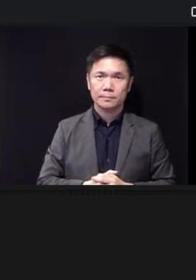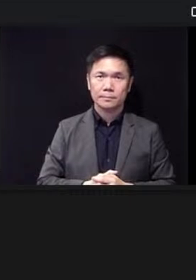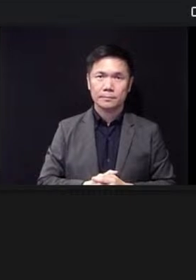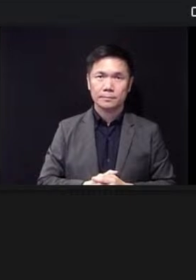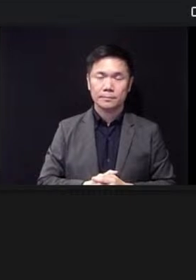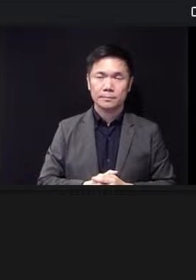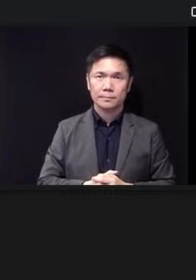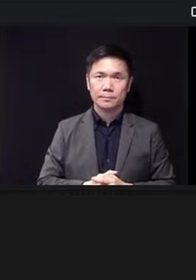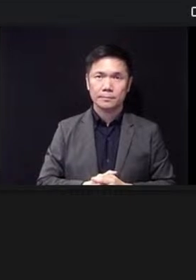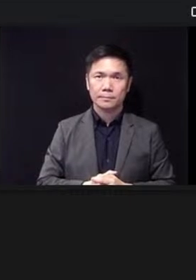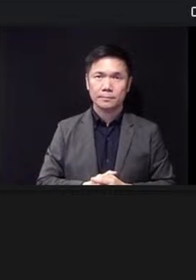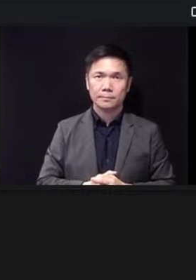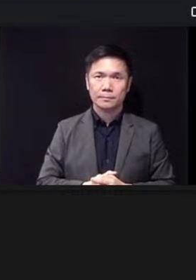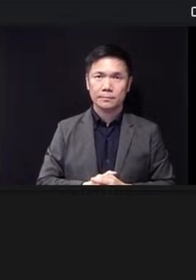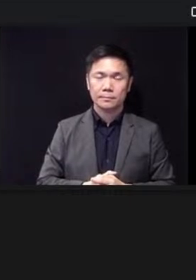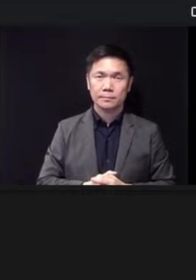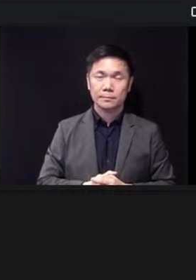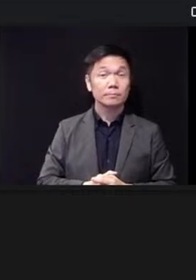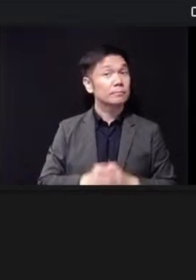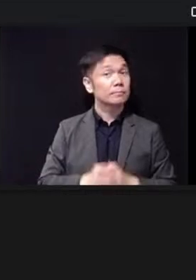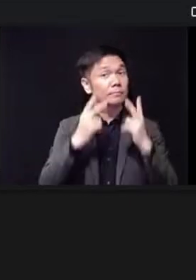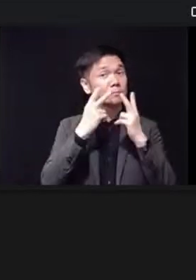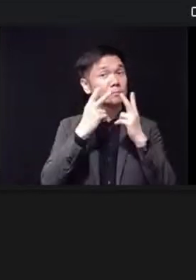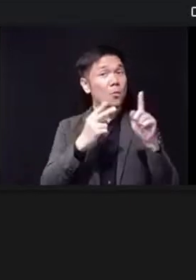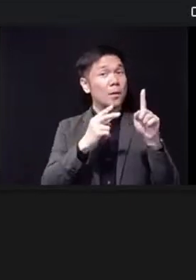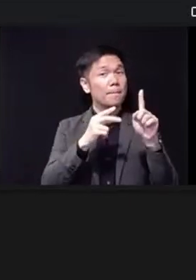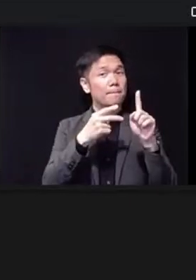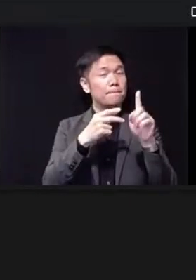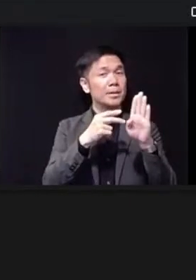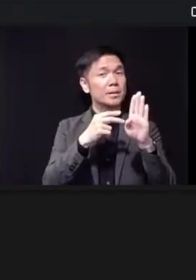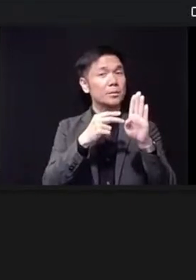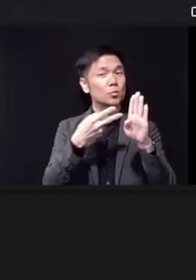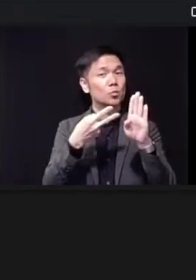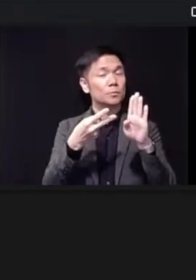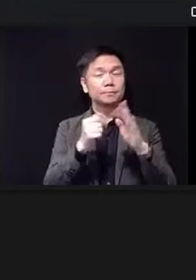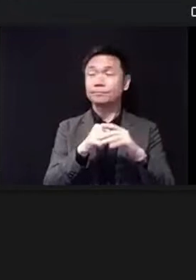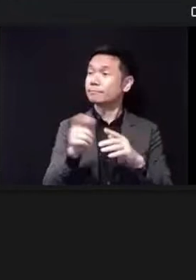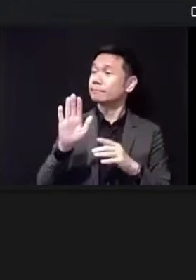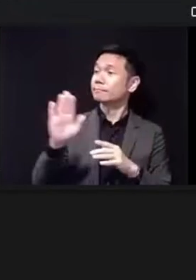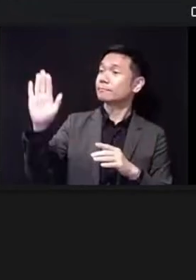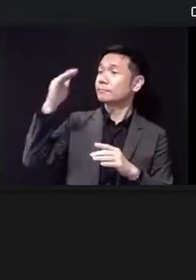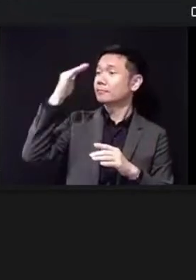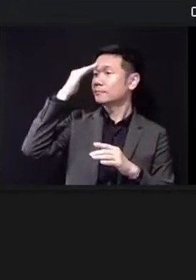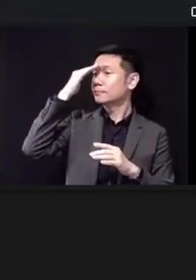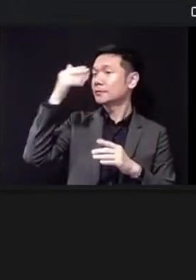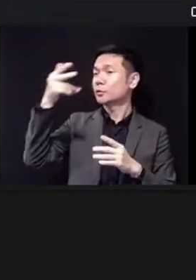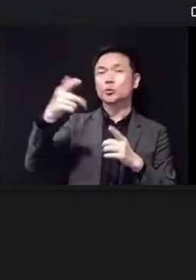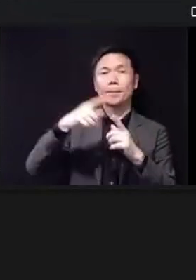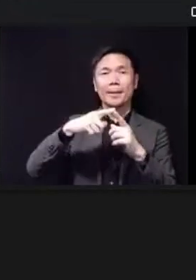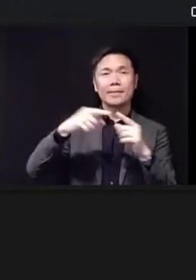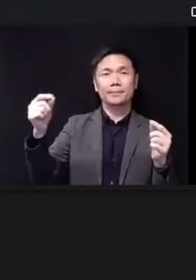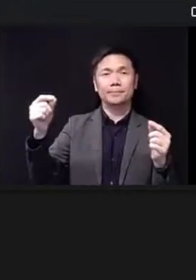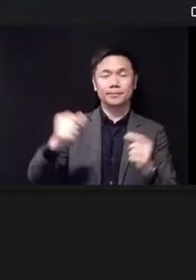Is there any? May I call on the distinguished delegate from Japan?